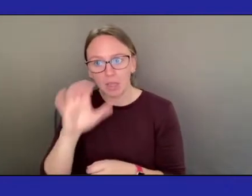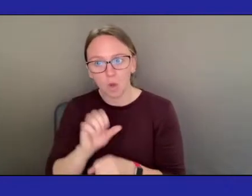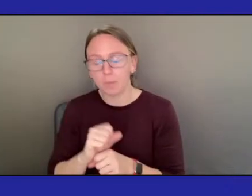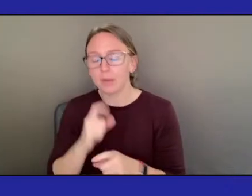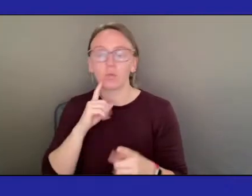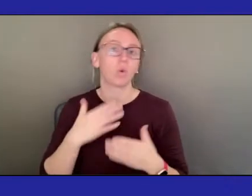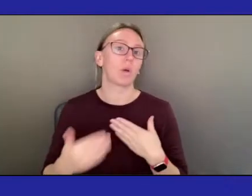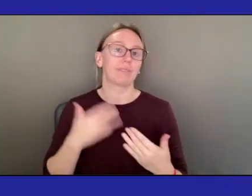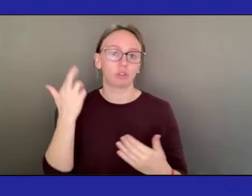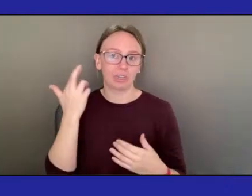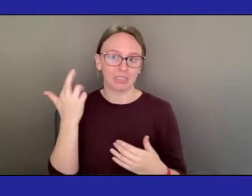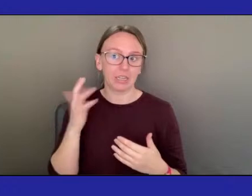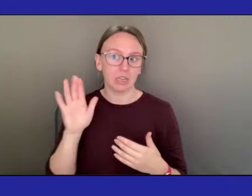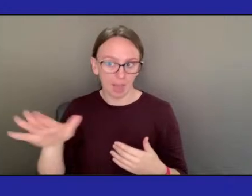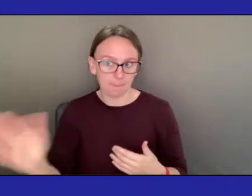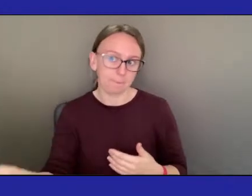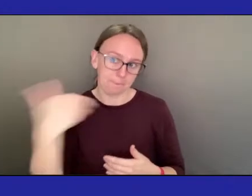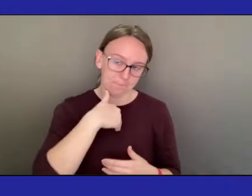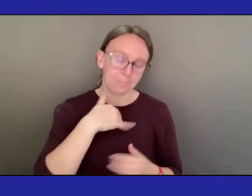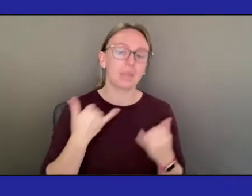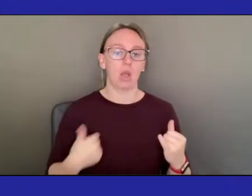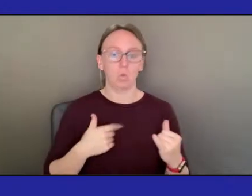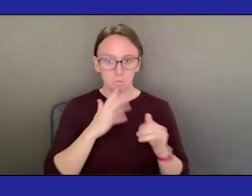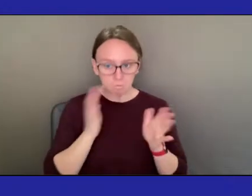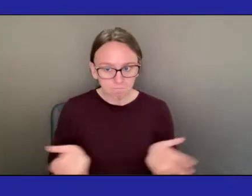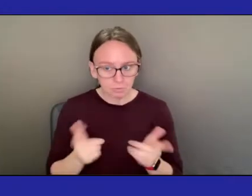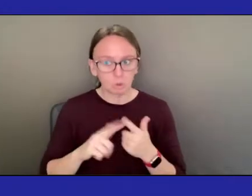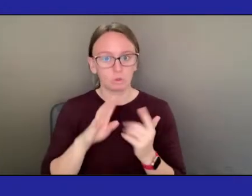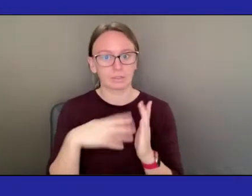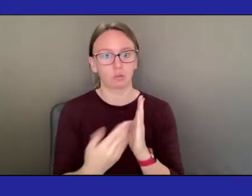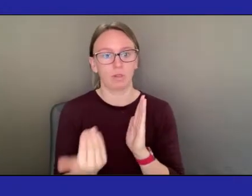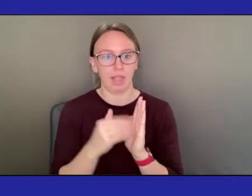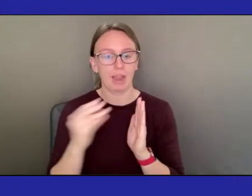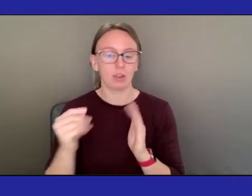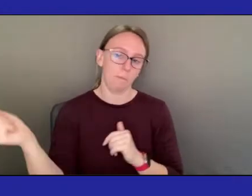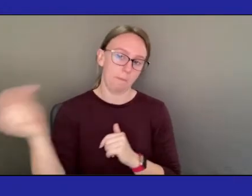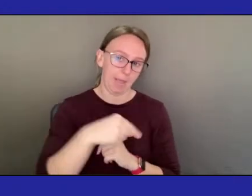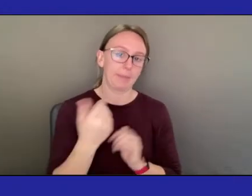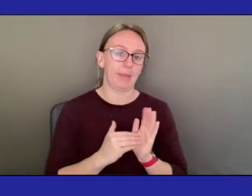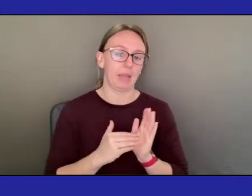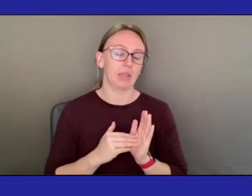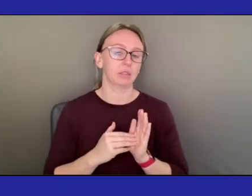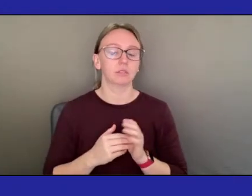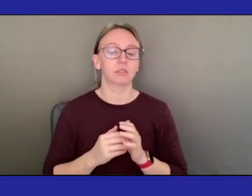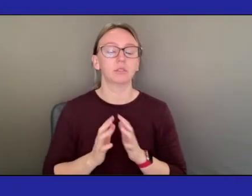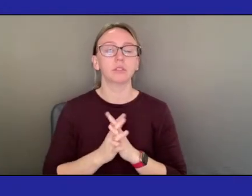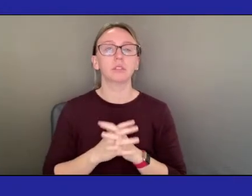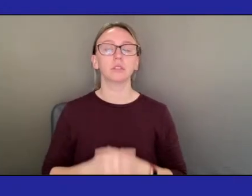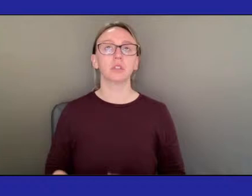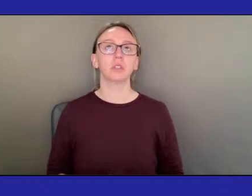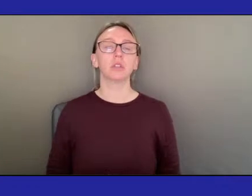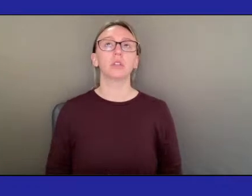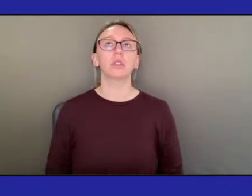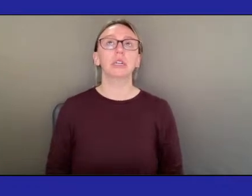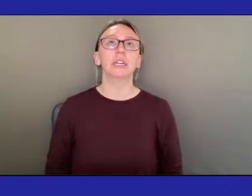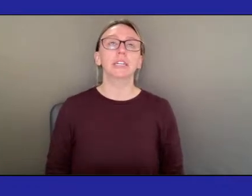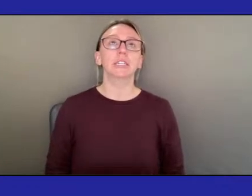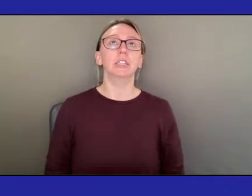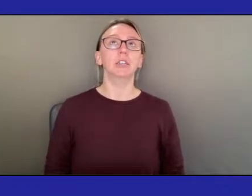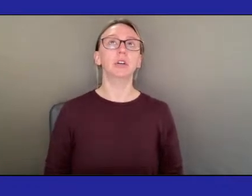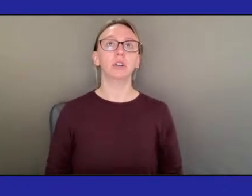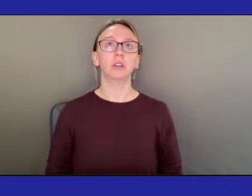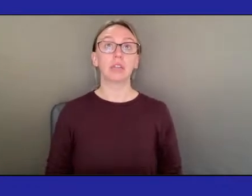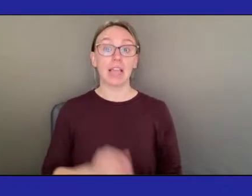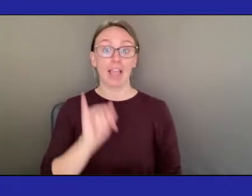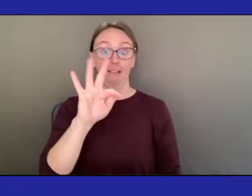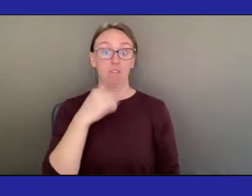and now we're going to be proactive about rescheduling you and getting you back in. So I think that if I had to guess, I